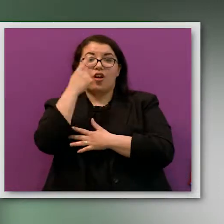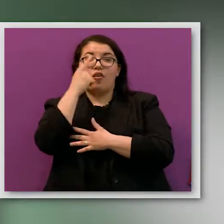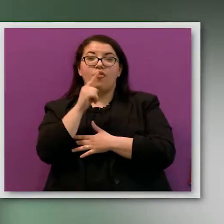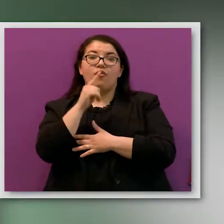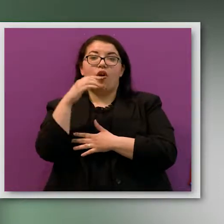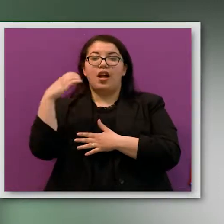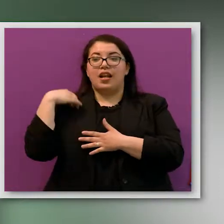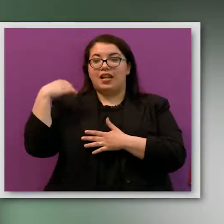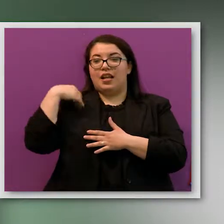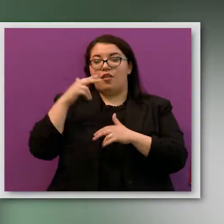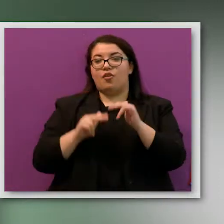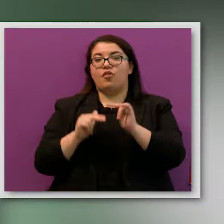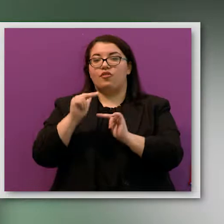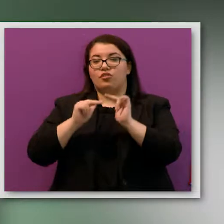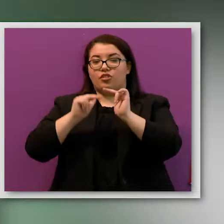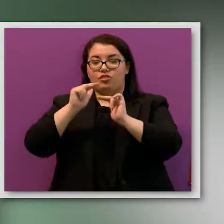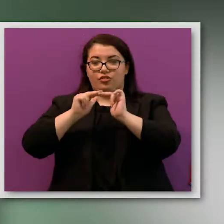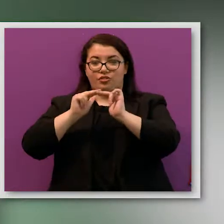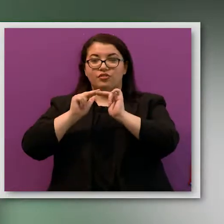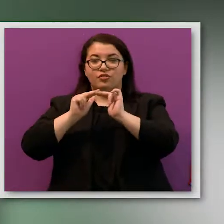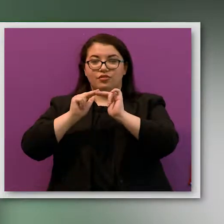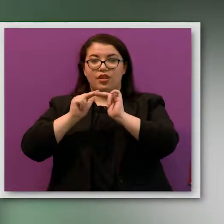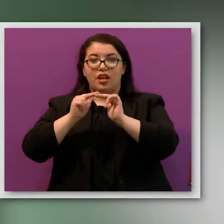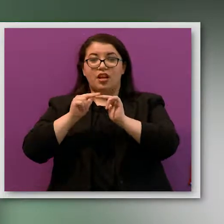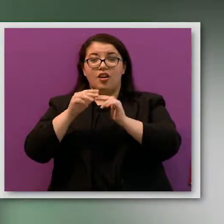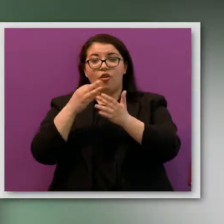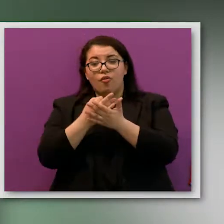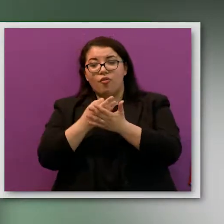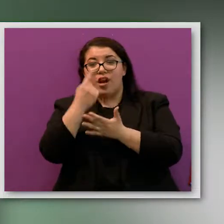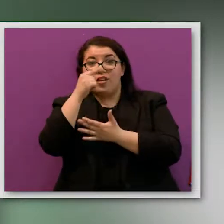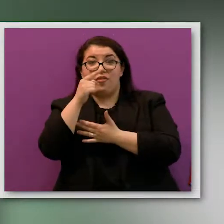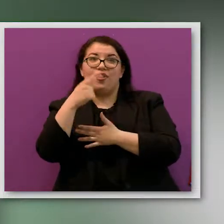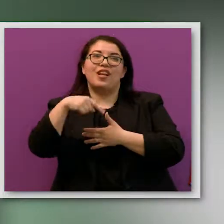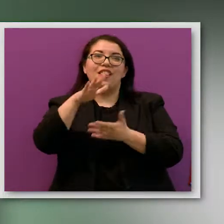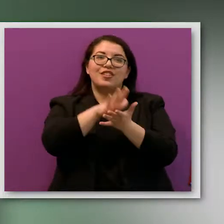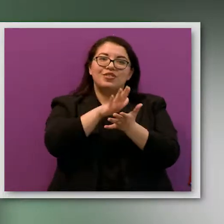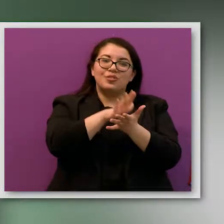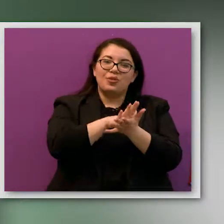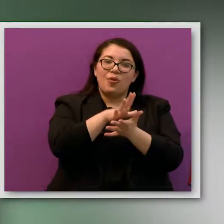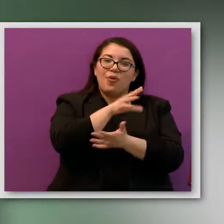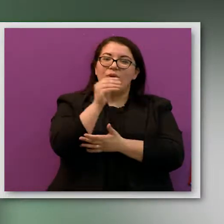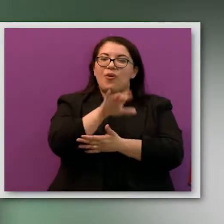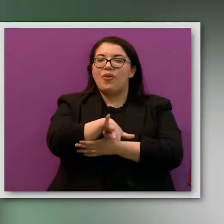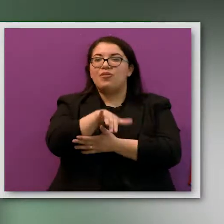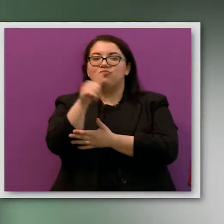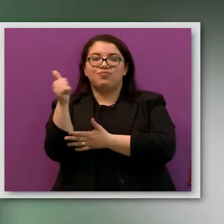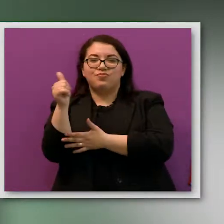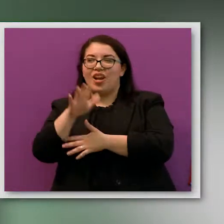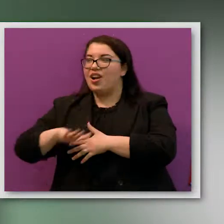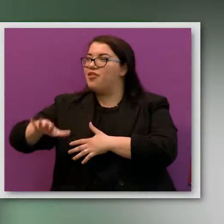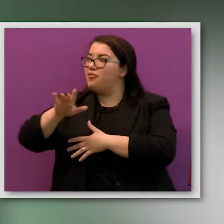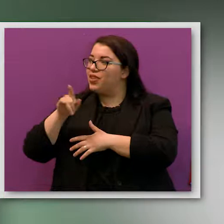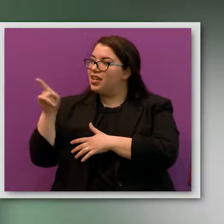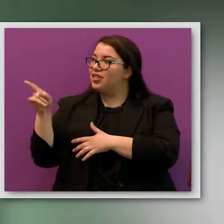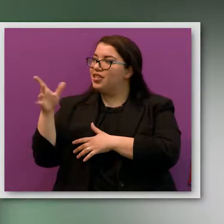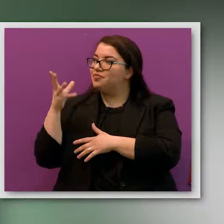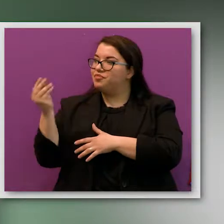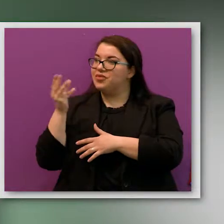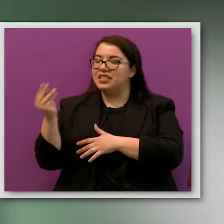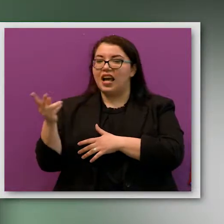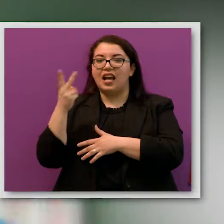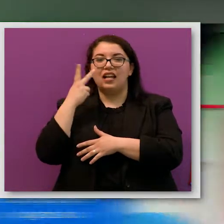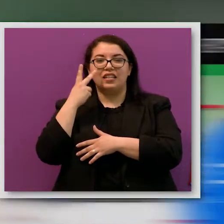capital infrastructure, so funds to build this beautiful school building and those fields out there that you see in this fiscal